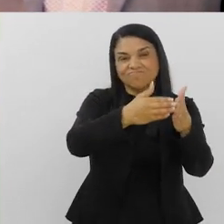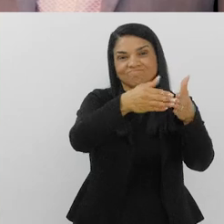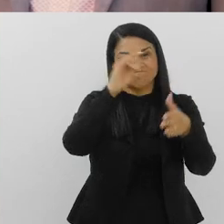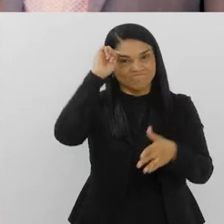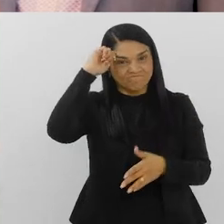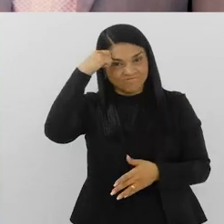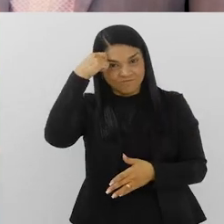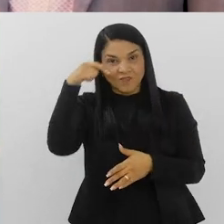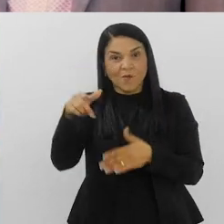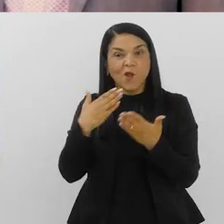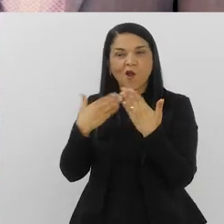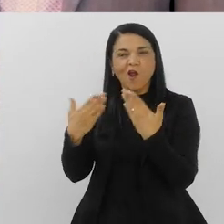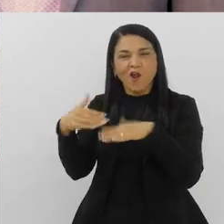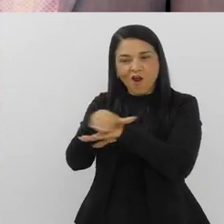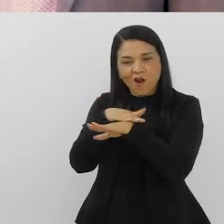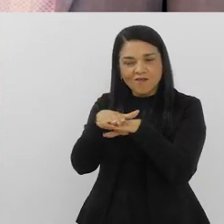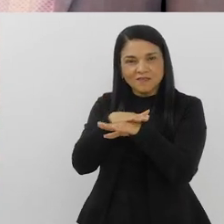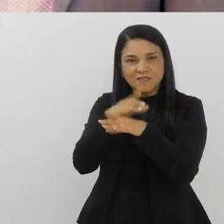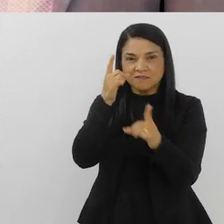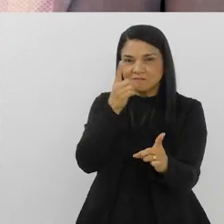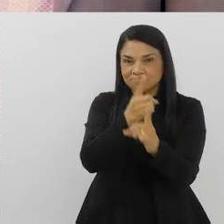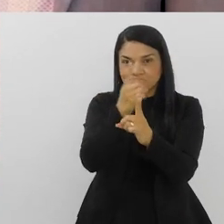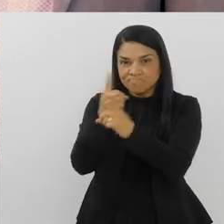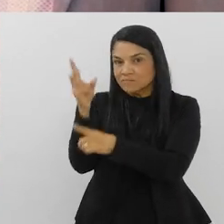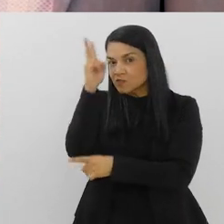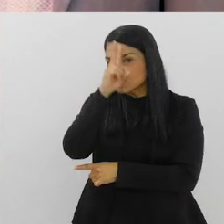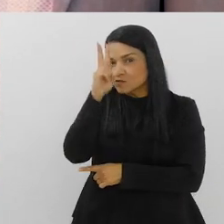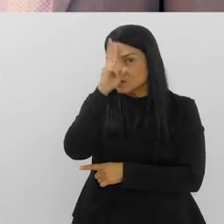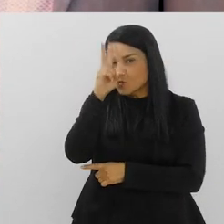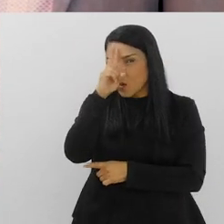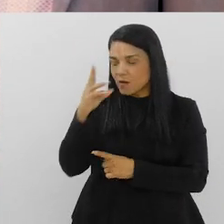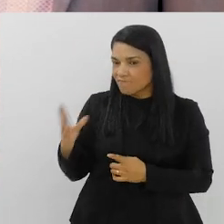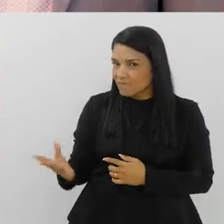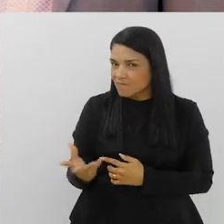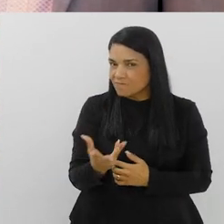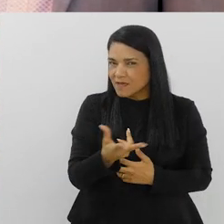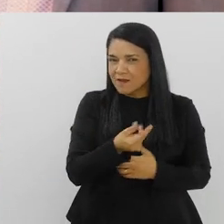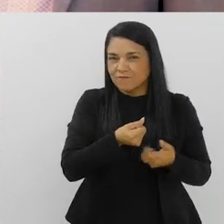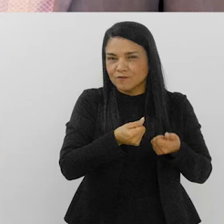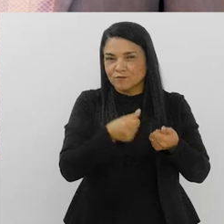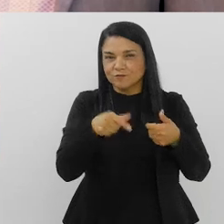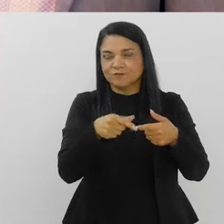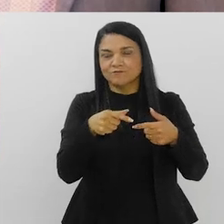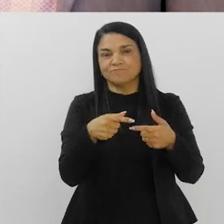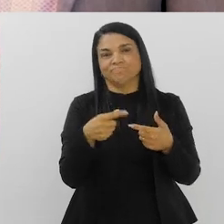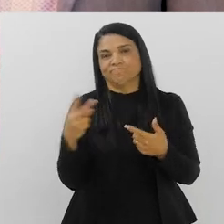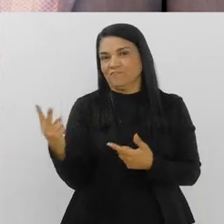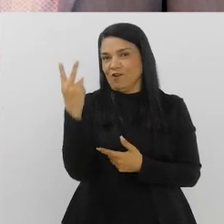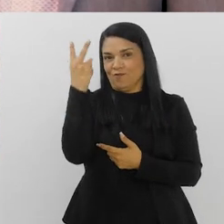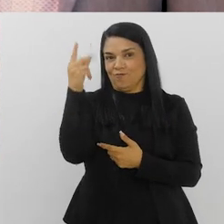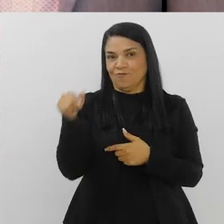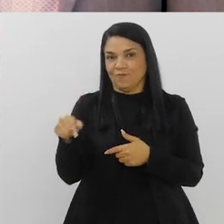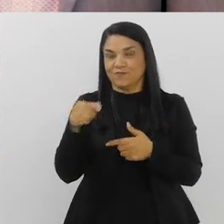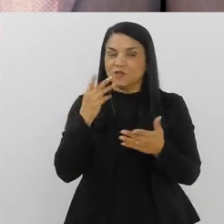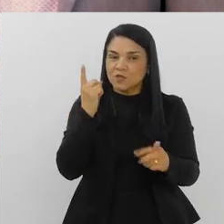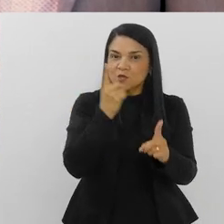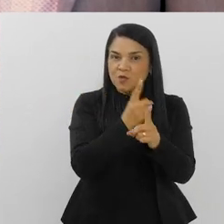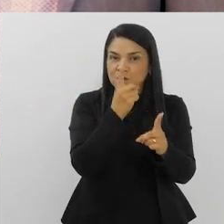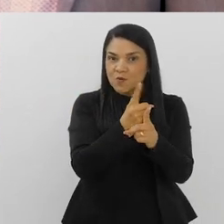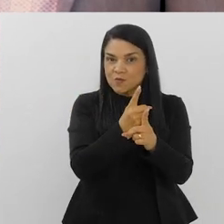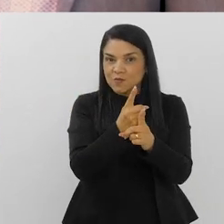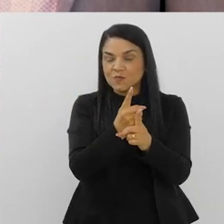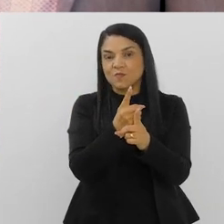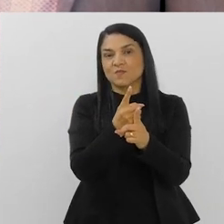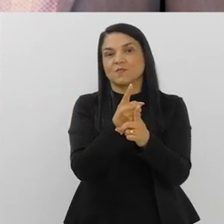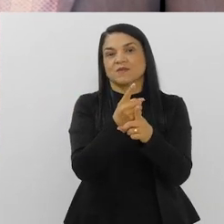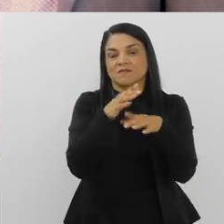about this historical and rich of the treasure that we found here in Casio Valongo and